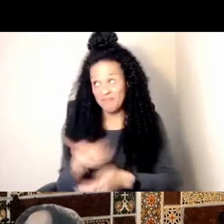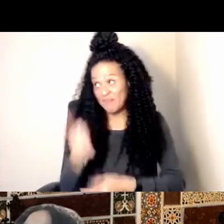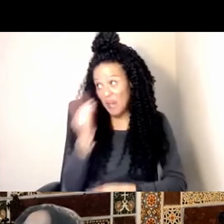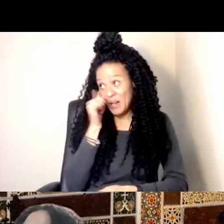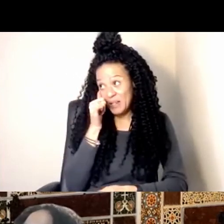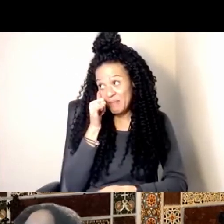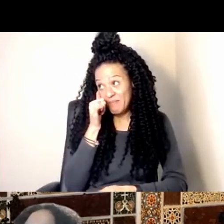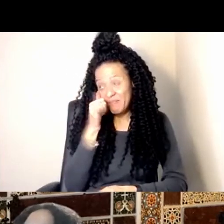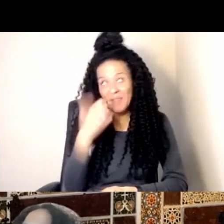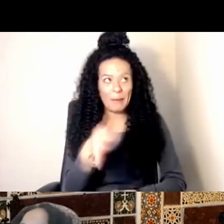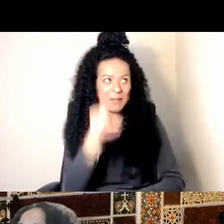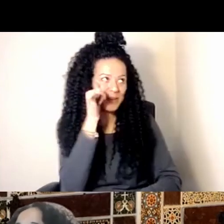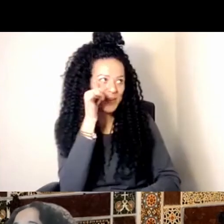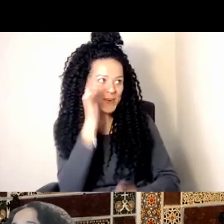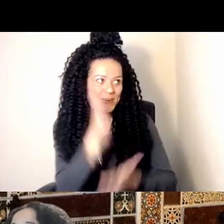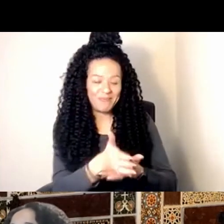It has been known.